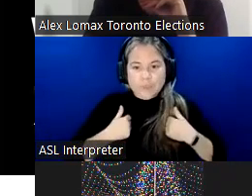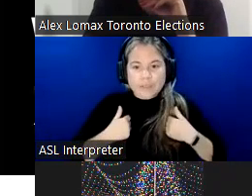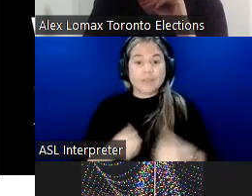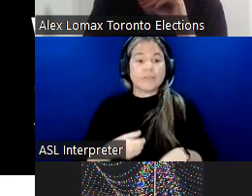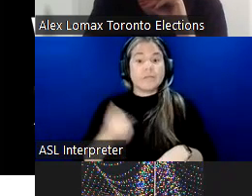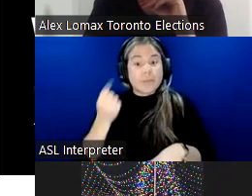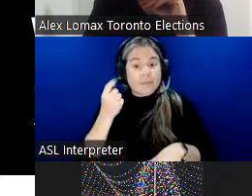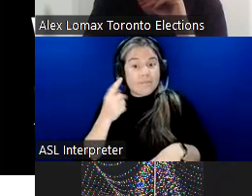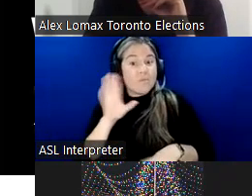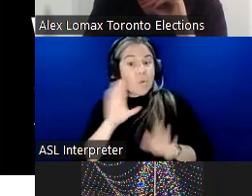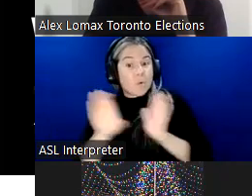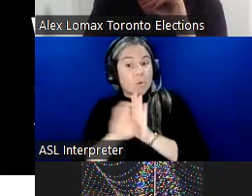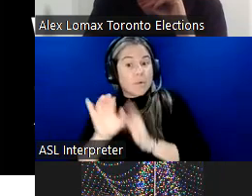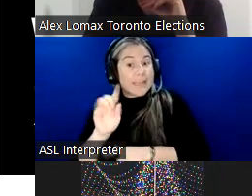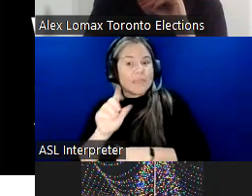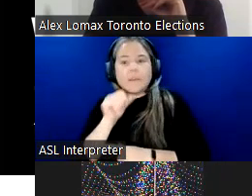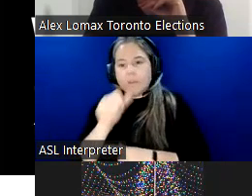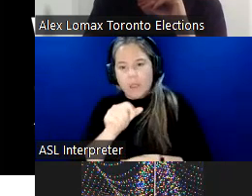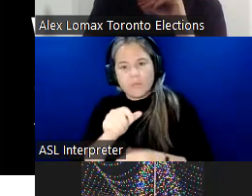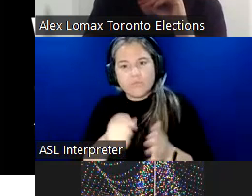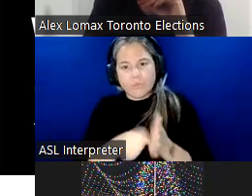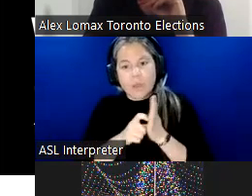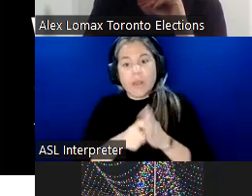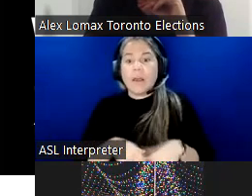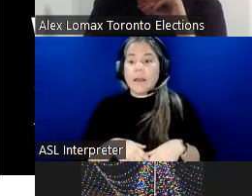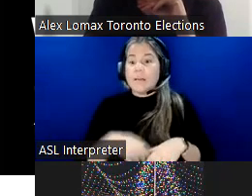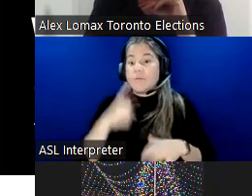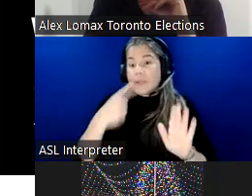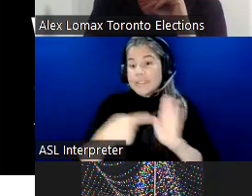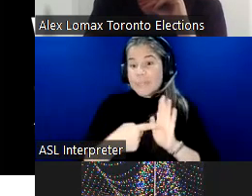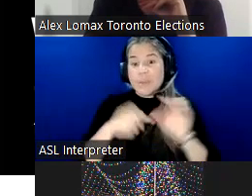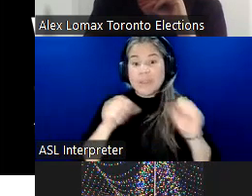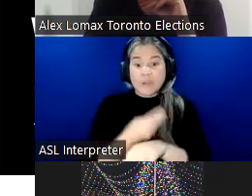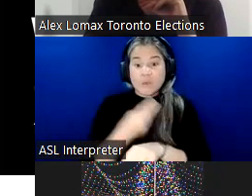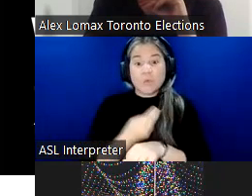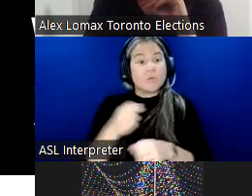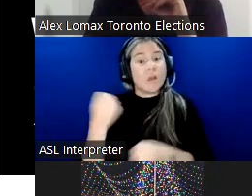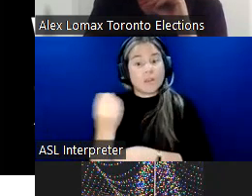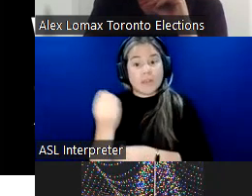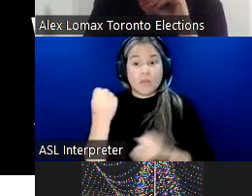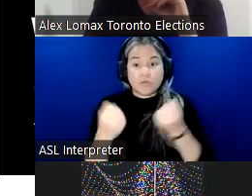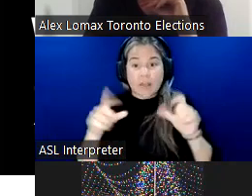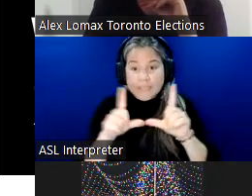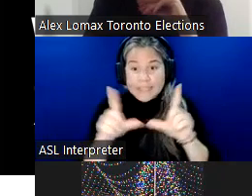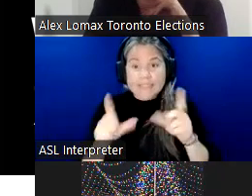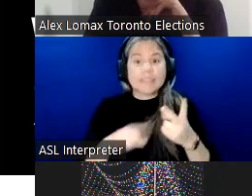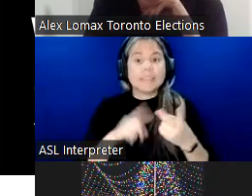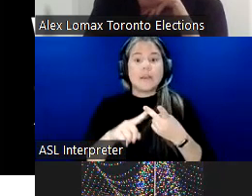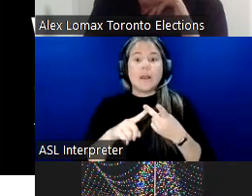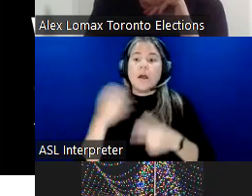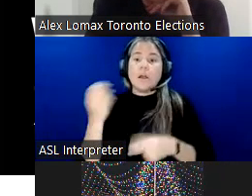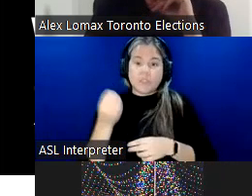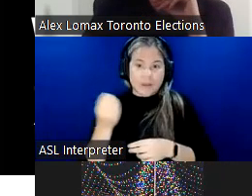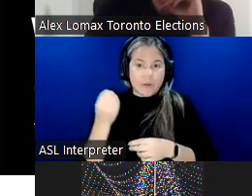required. Some examples of identification include Ontario driver's license and Ontario health card if your name and address are printed on the